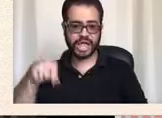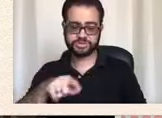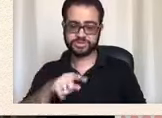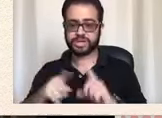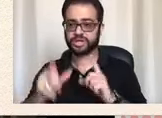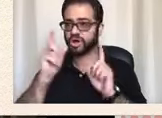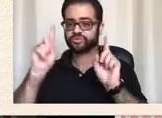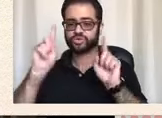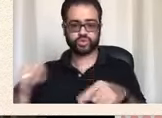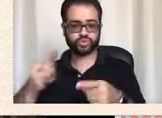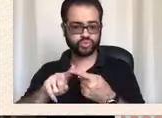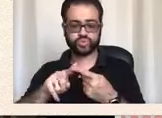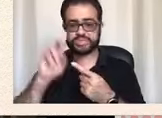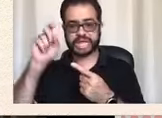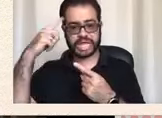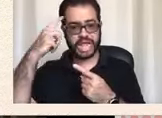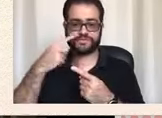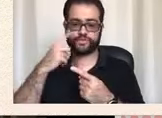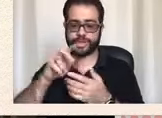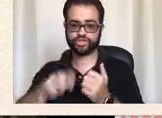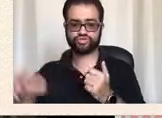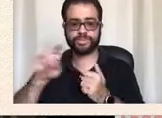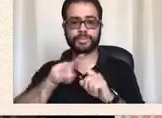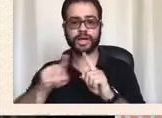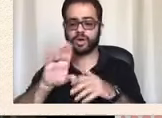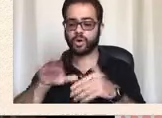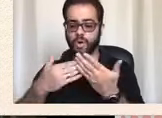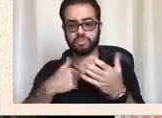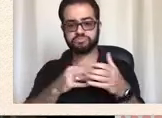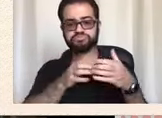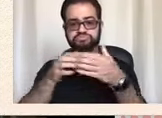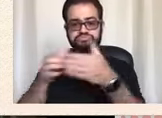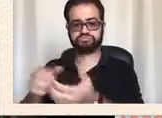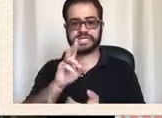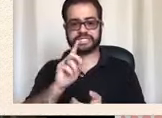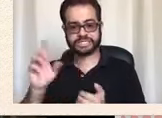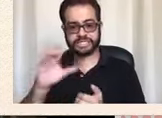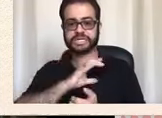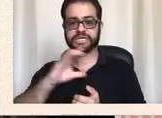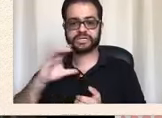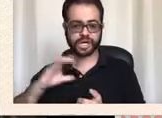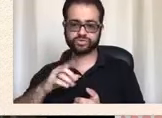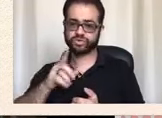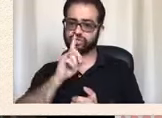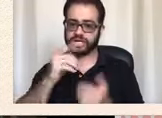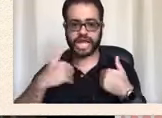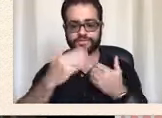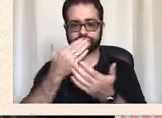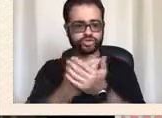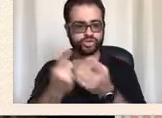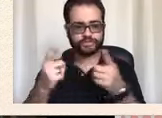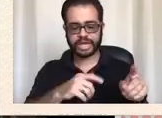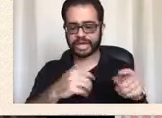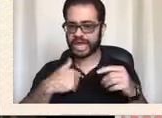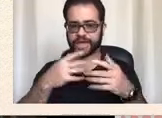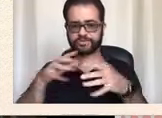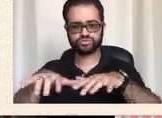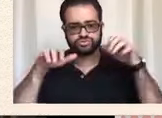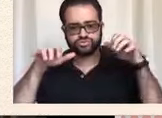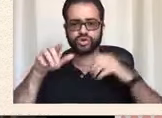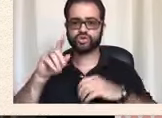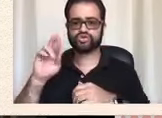Tallahassee for that trip, but we all do go. The DD Council puts on a really great event. There's a rally. It's truly